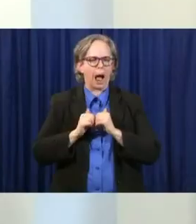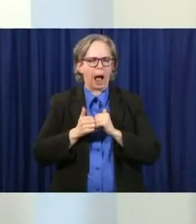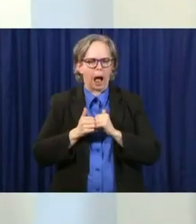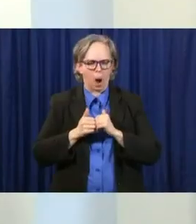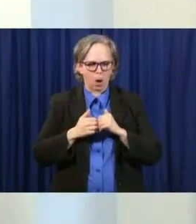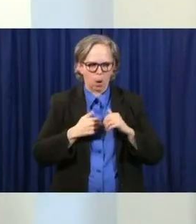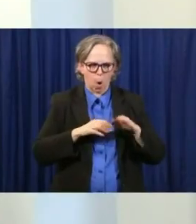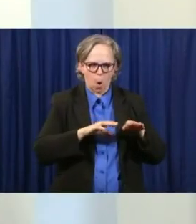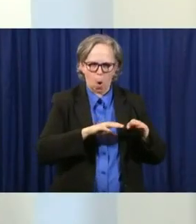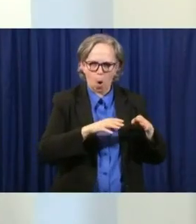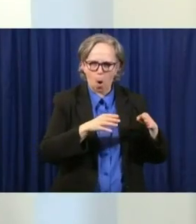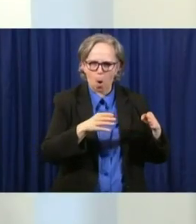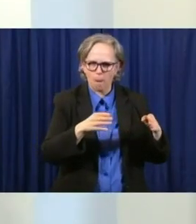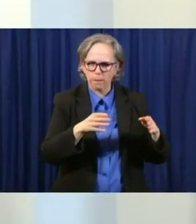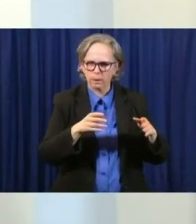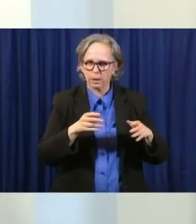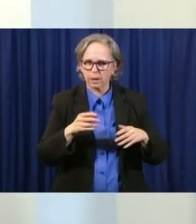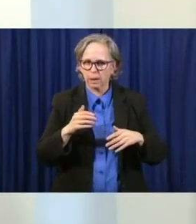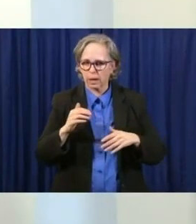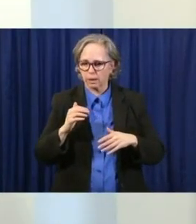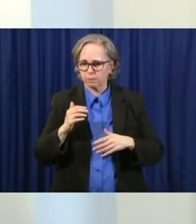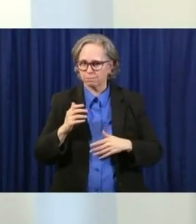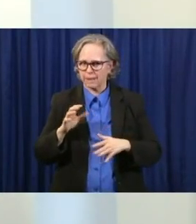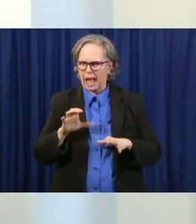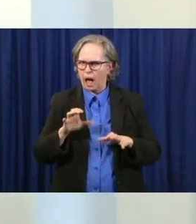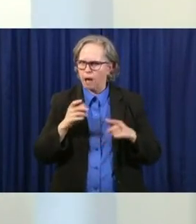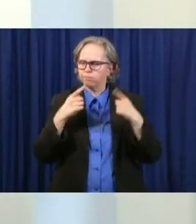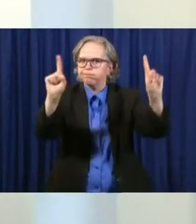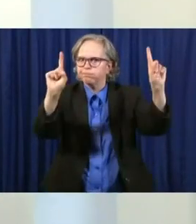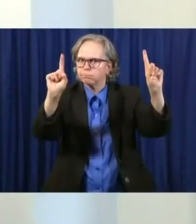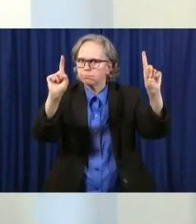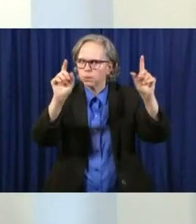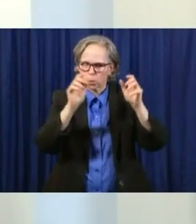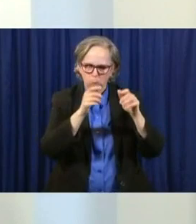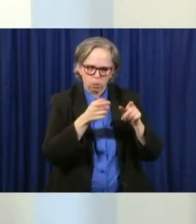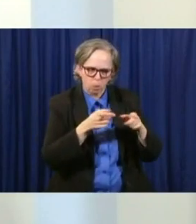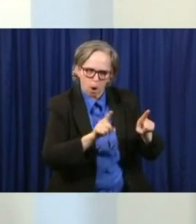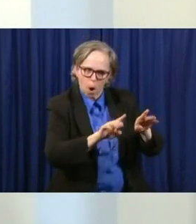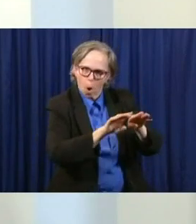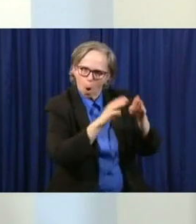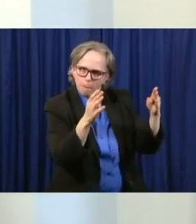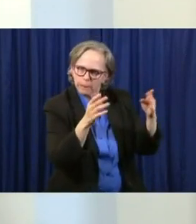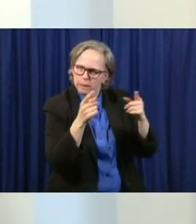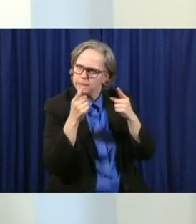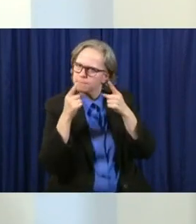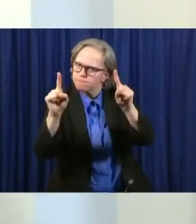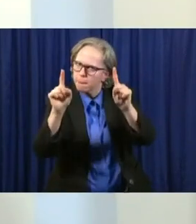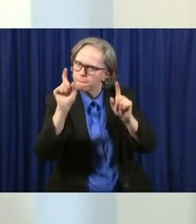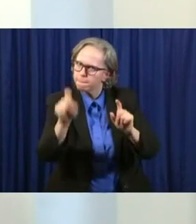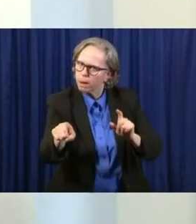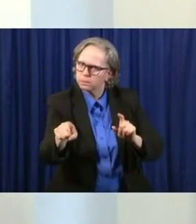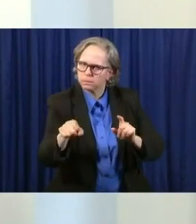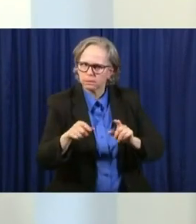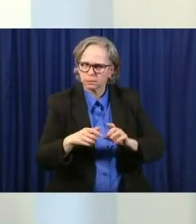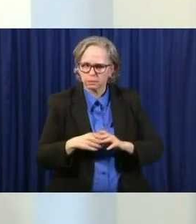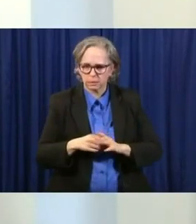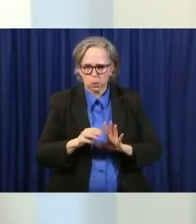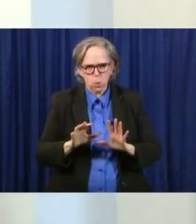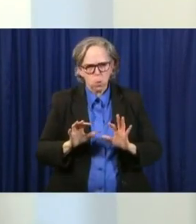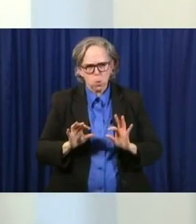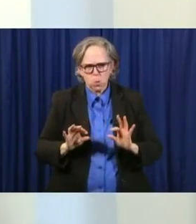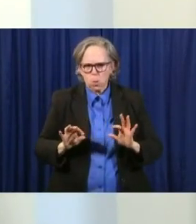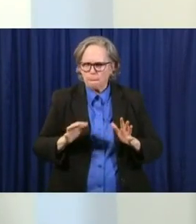Developing news now, the Republican-led Ohio House has passed an amendment that would limit Health Director Amy Acton's powers. It would limit